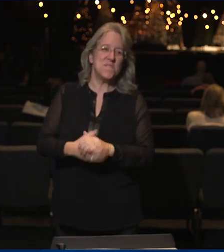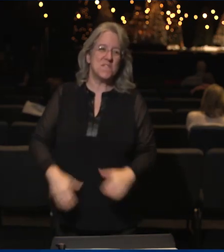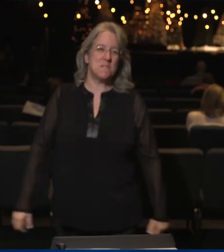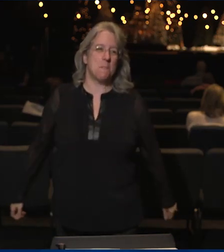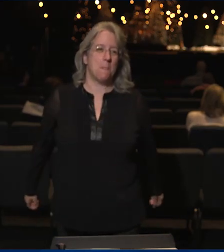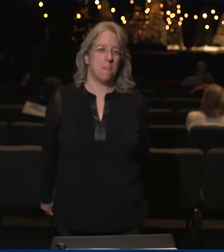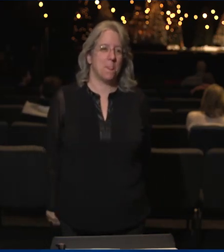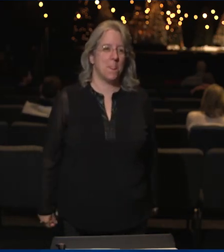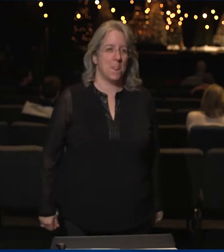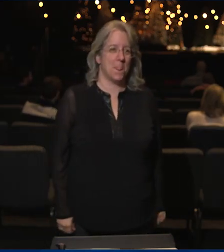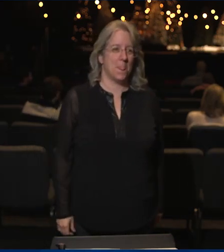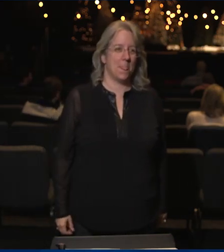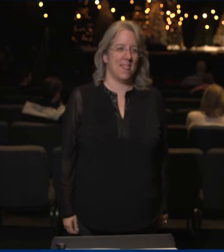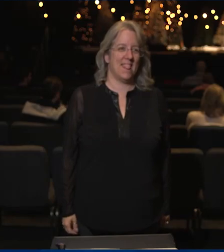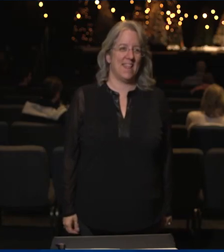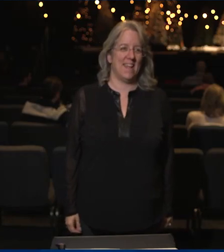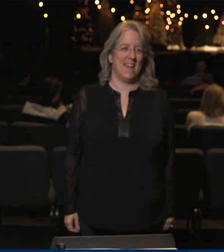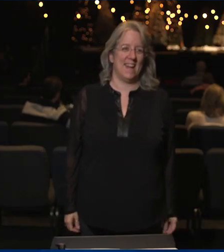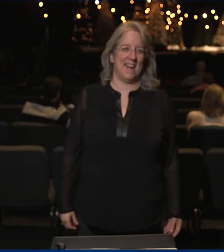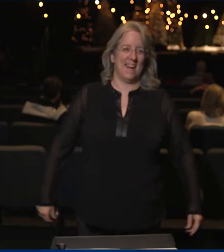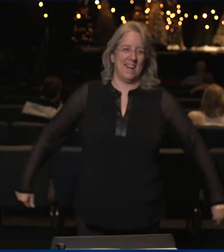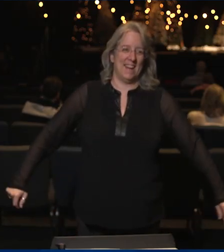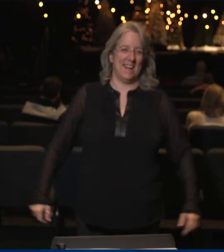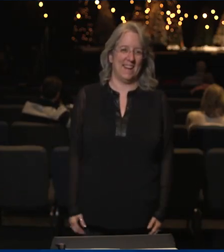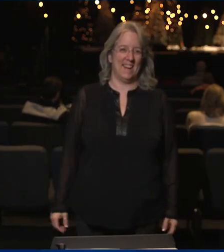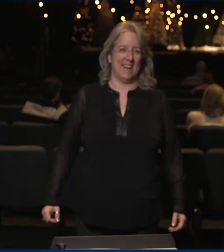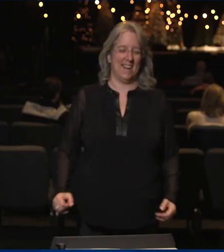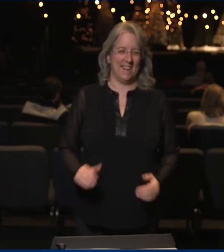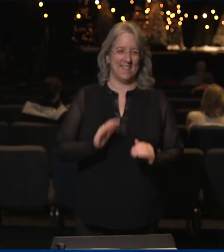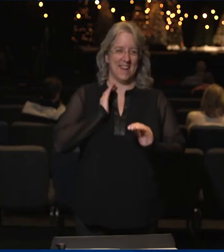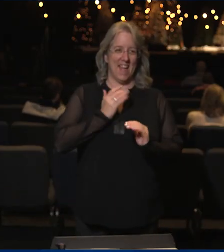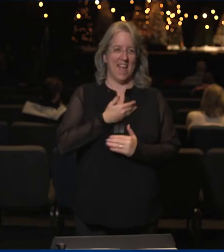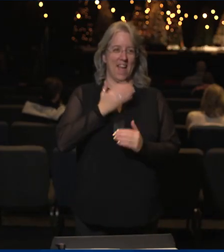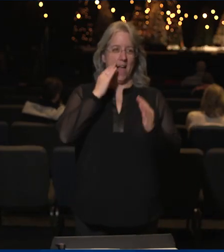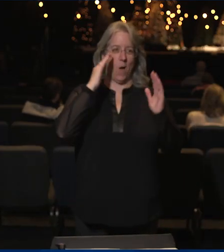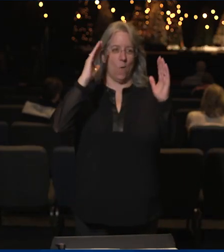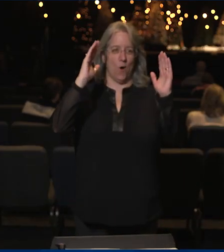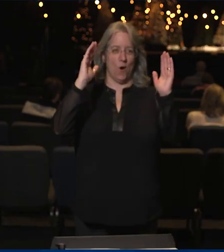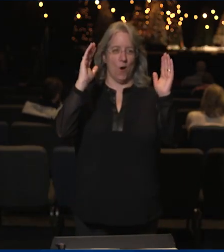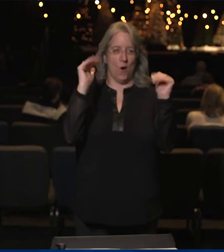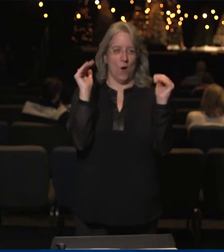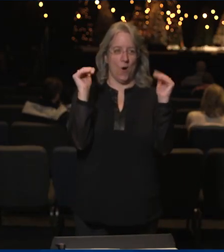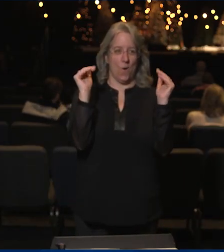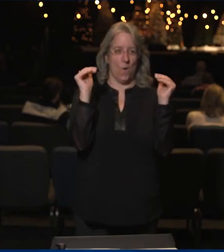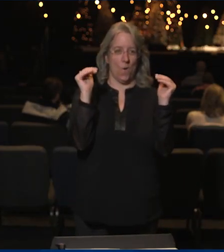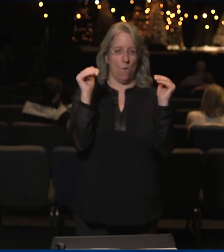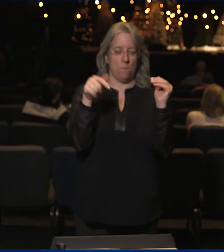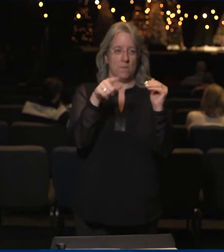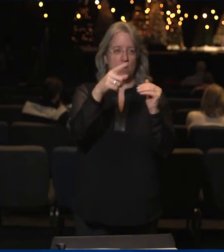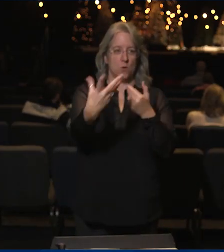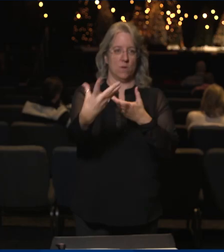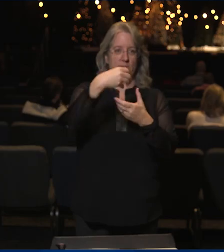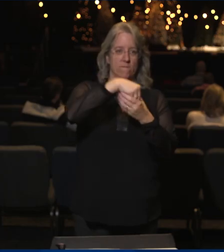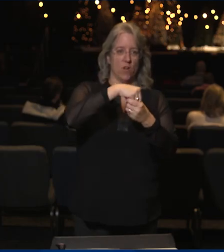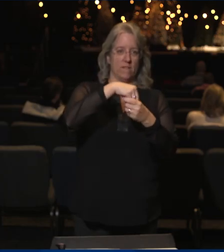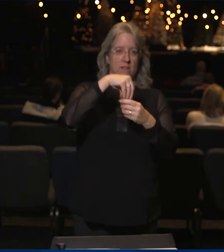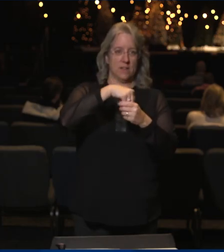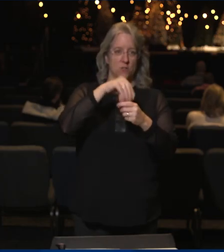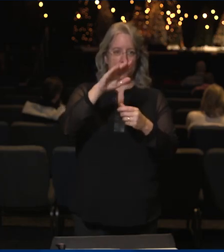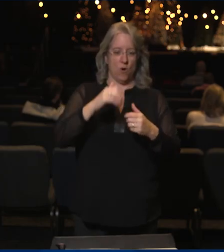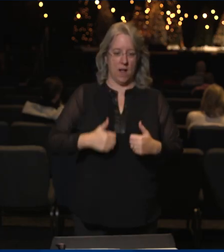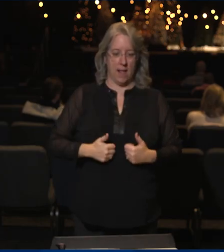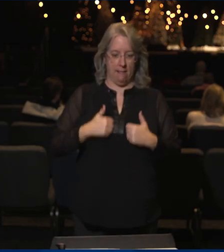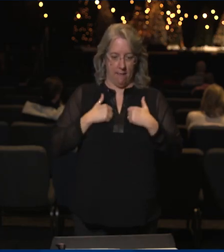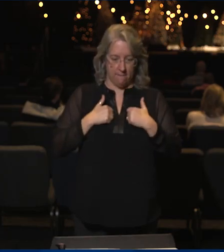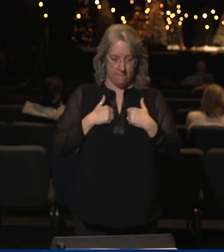What I want us to do, again, we're going to practice, and our hope is that you begin to integrate this into your lives. We're going to go from